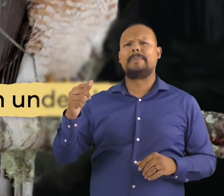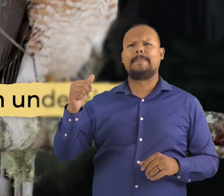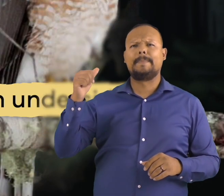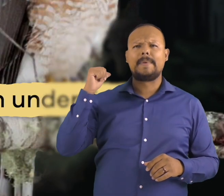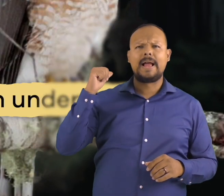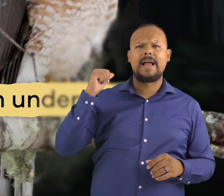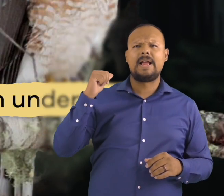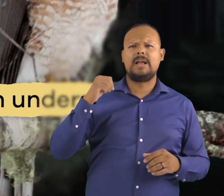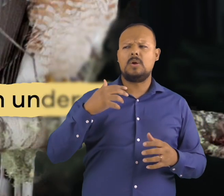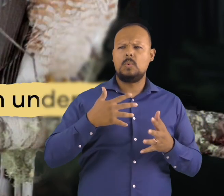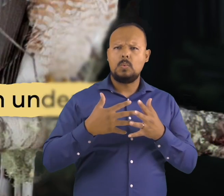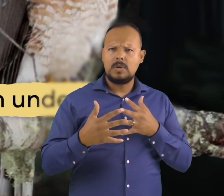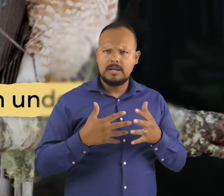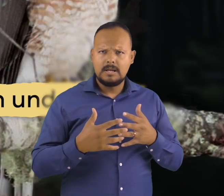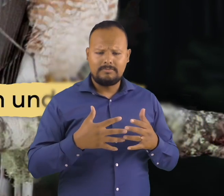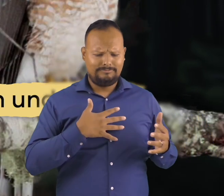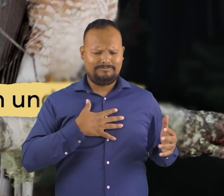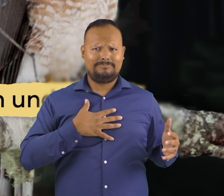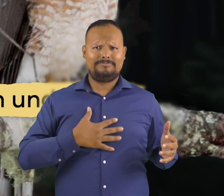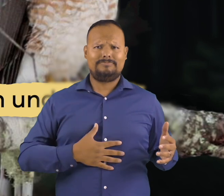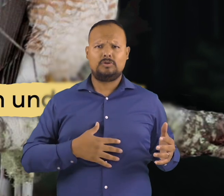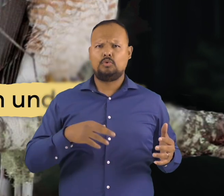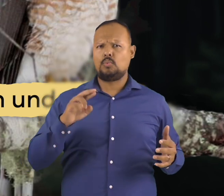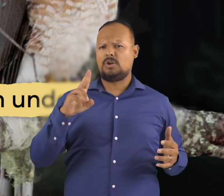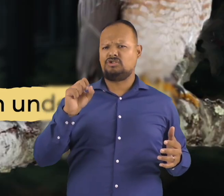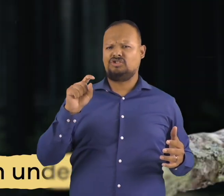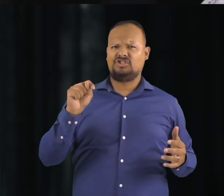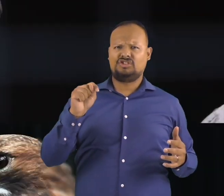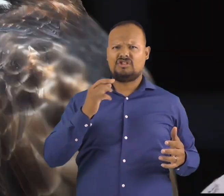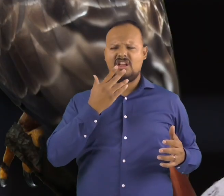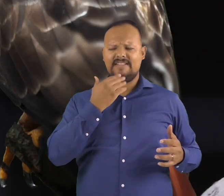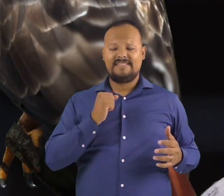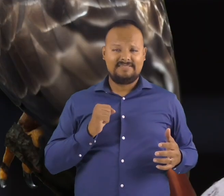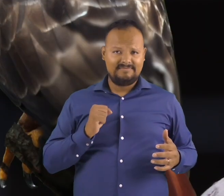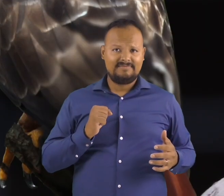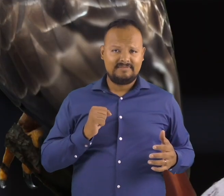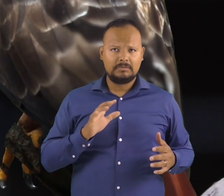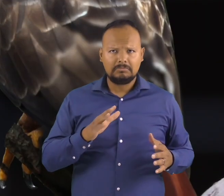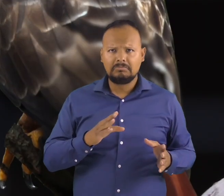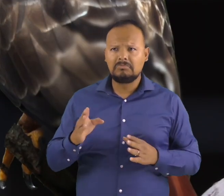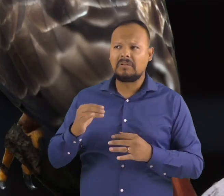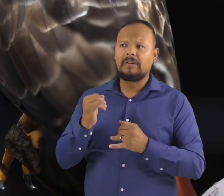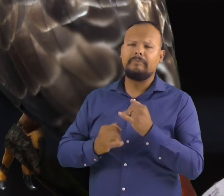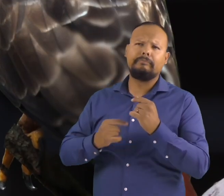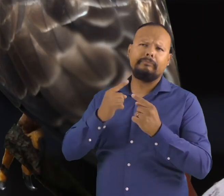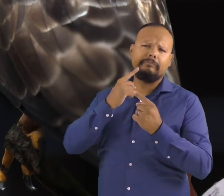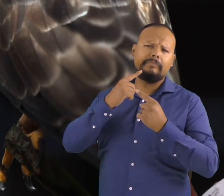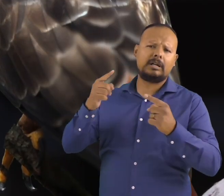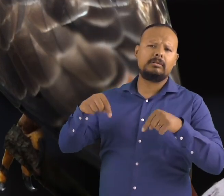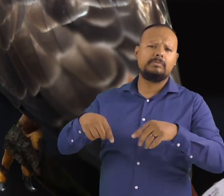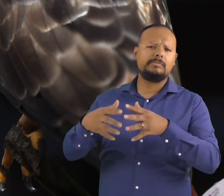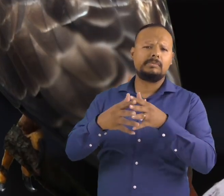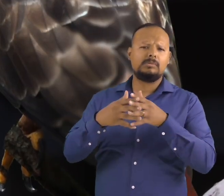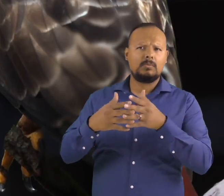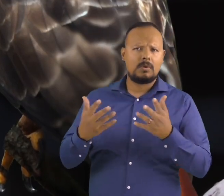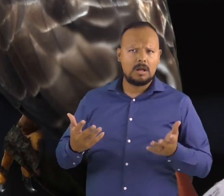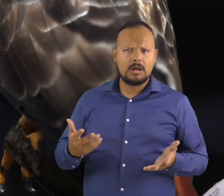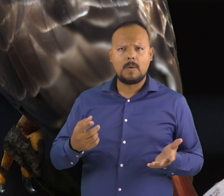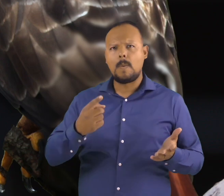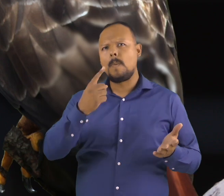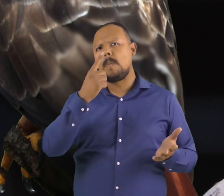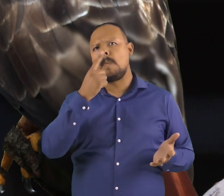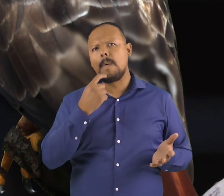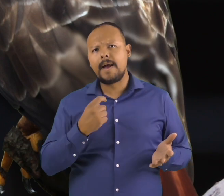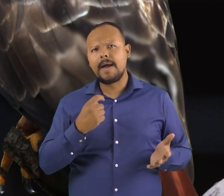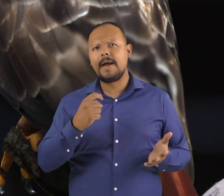have a gray back and a rusty brown underside. Finally, one common hawk in America is